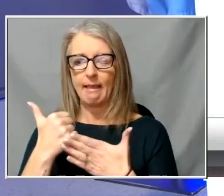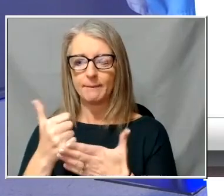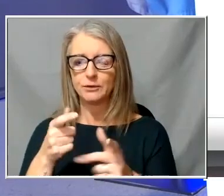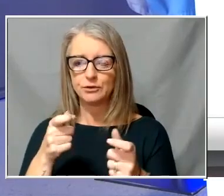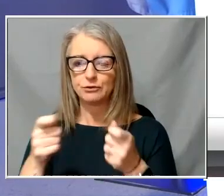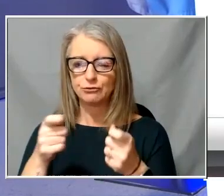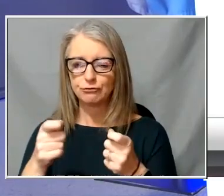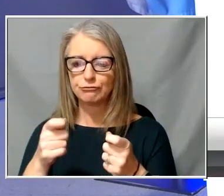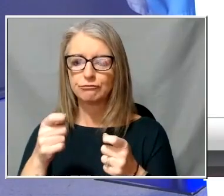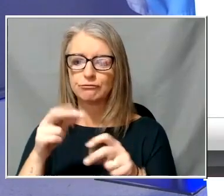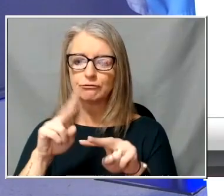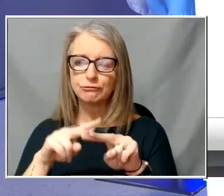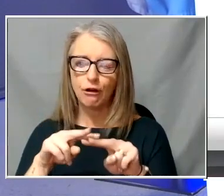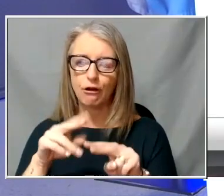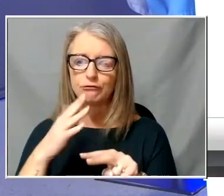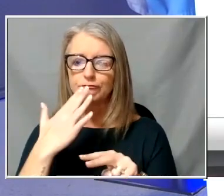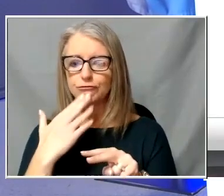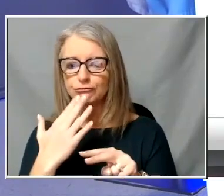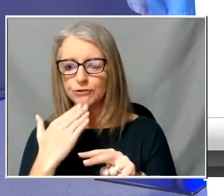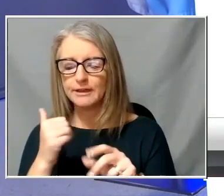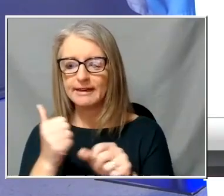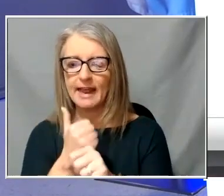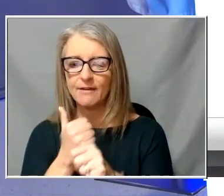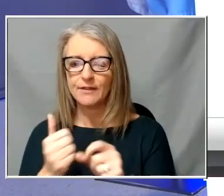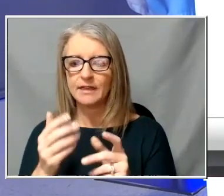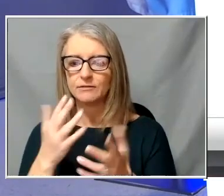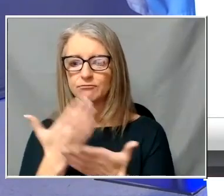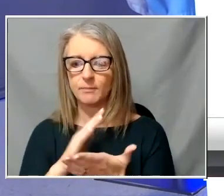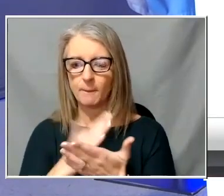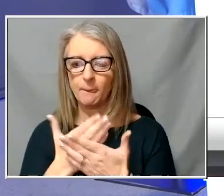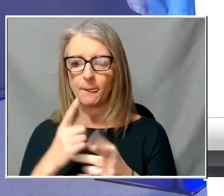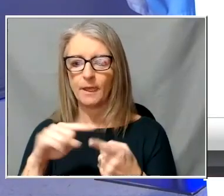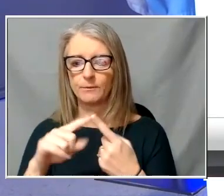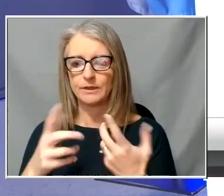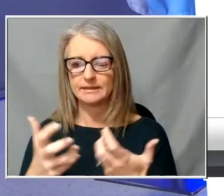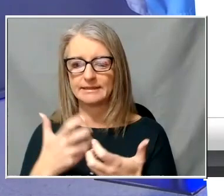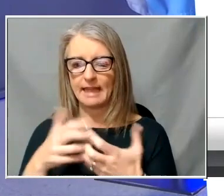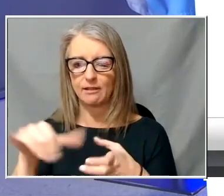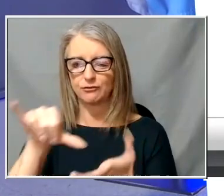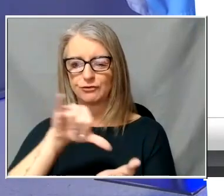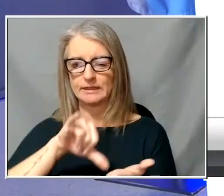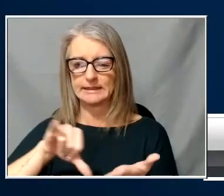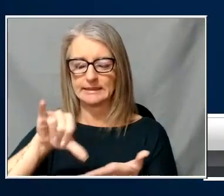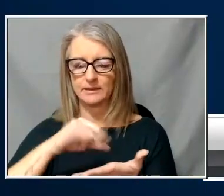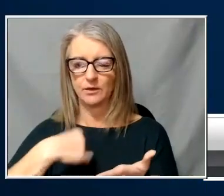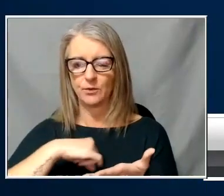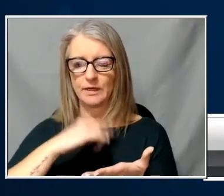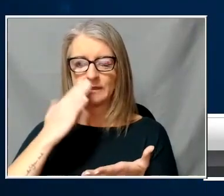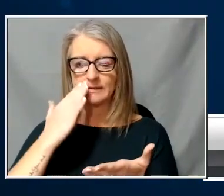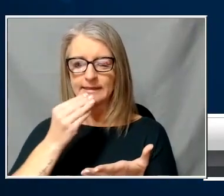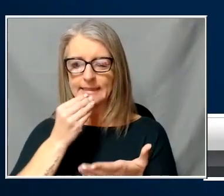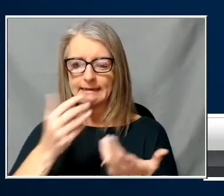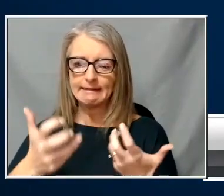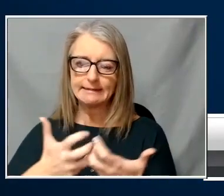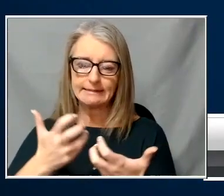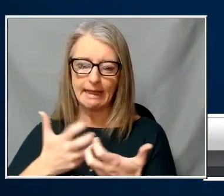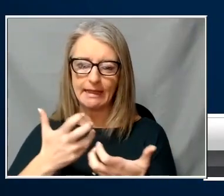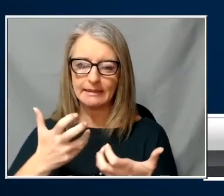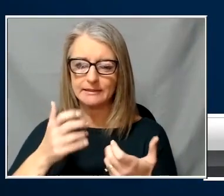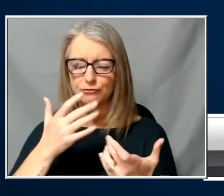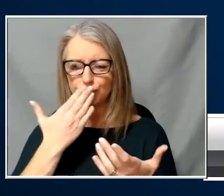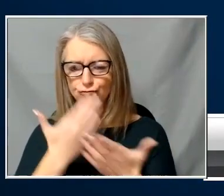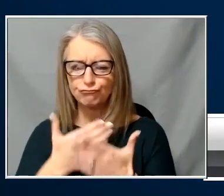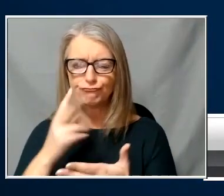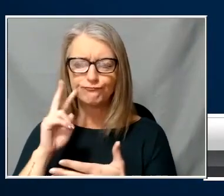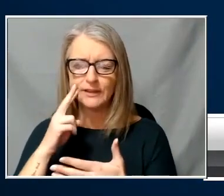the sugars, and each thing that you're putting on it, especially when it comes to salad dressing, because we know we eat a healthy salad, put up all those great veggies, and